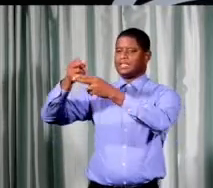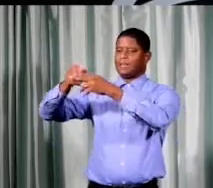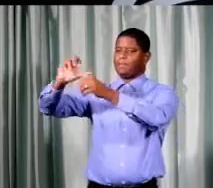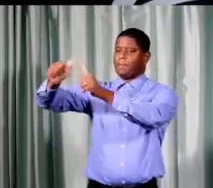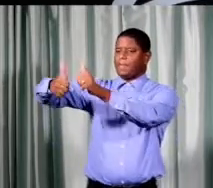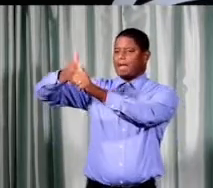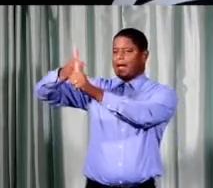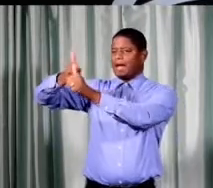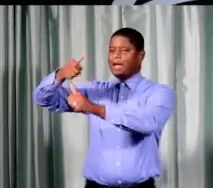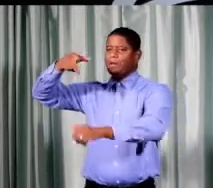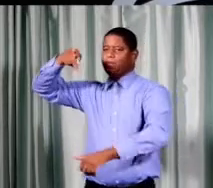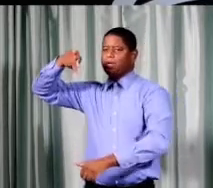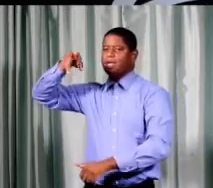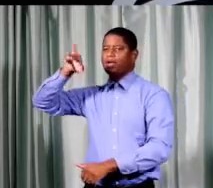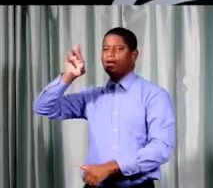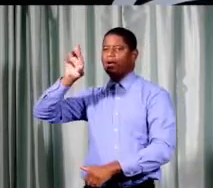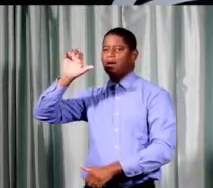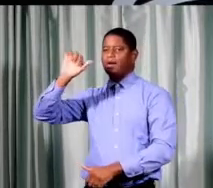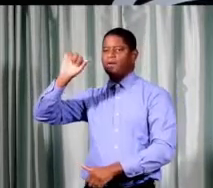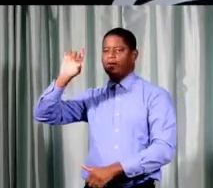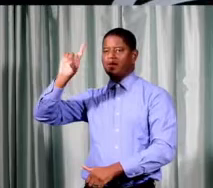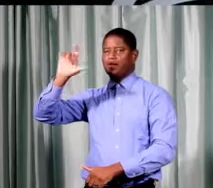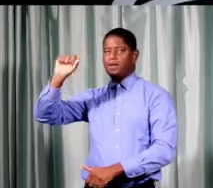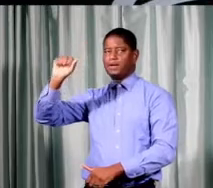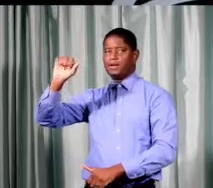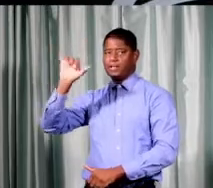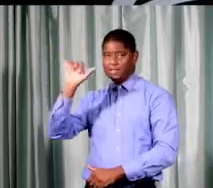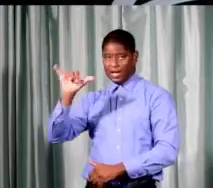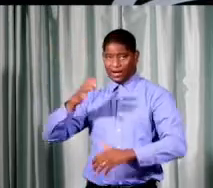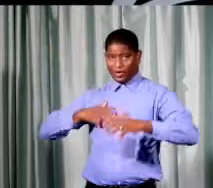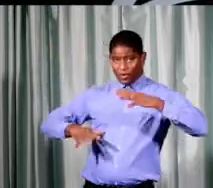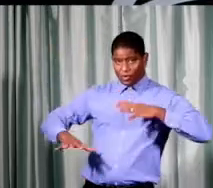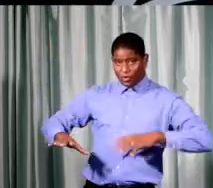husband and wife team. She is the creative.